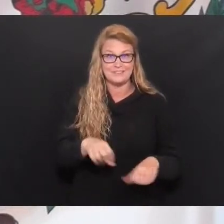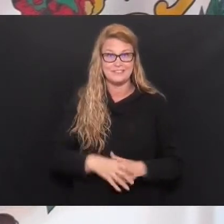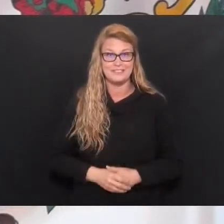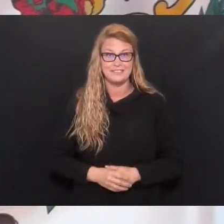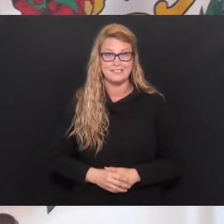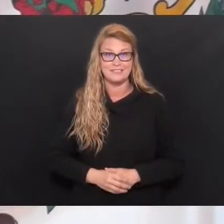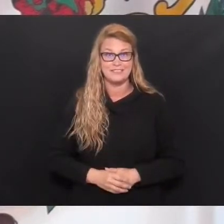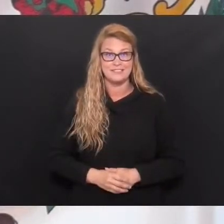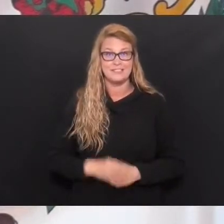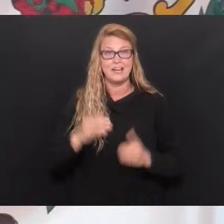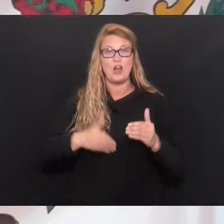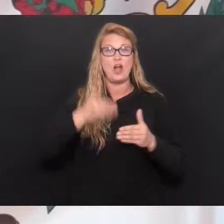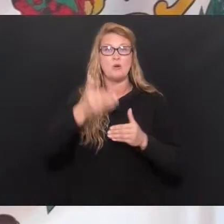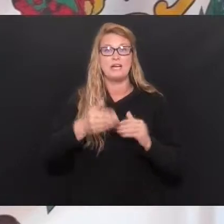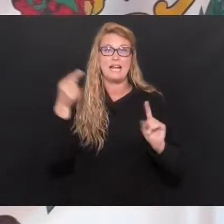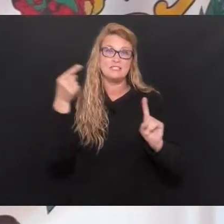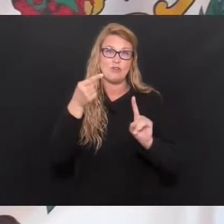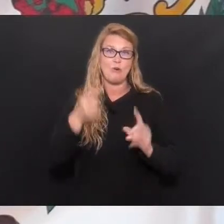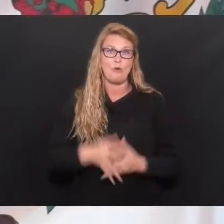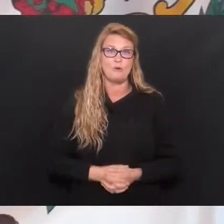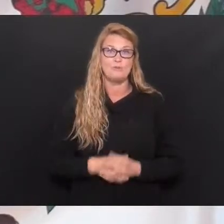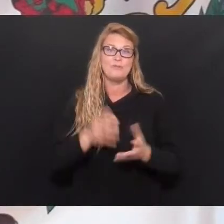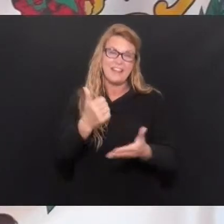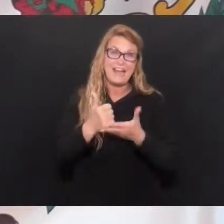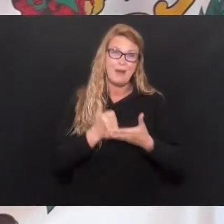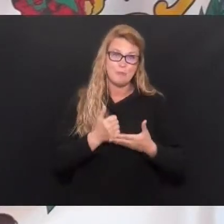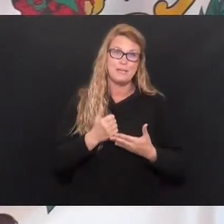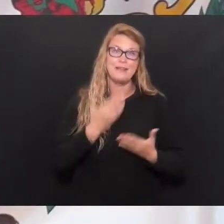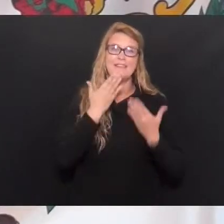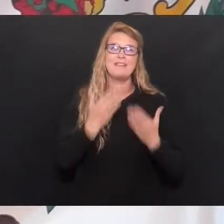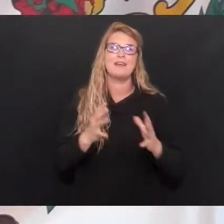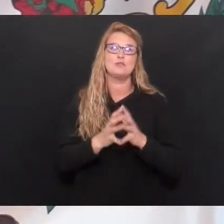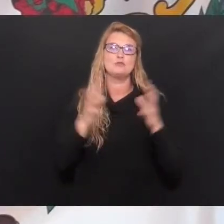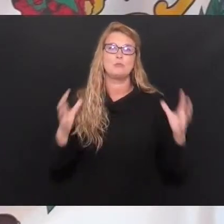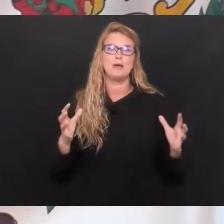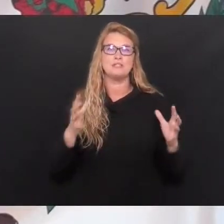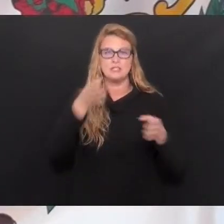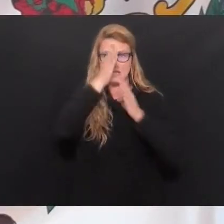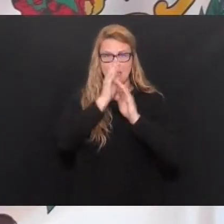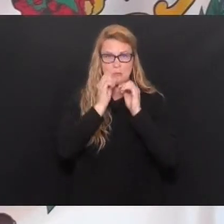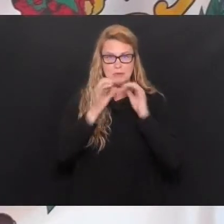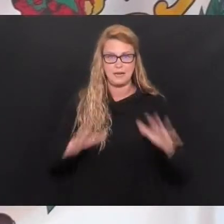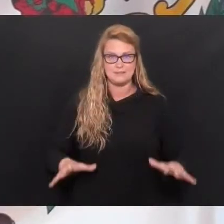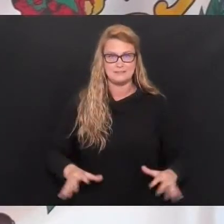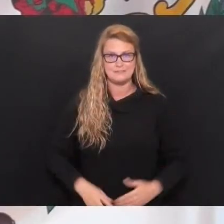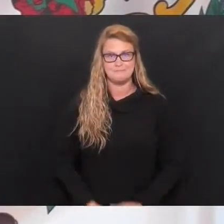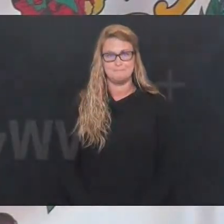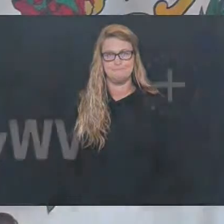So this is our next goal, West Virginia. Help me. Thank you so much. God bless you.